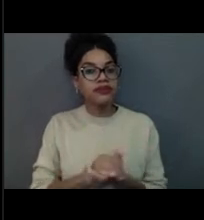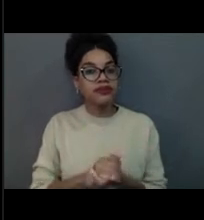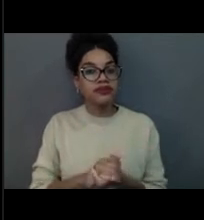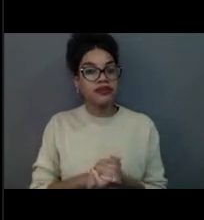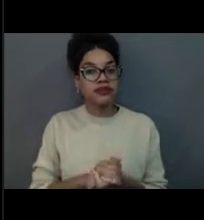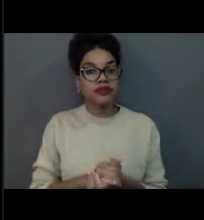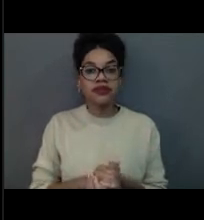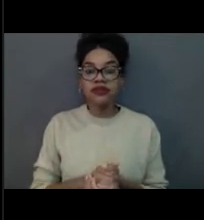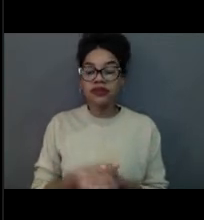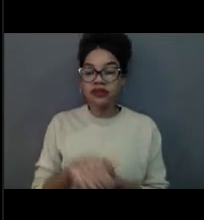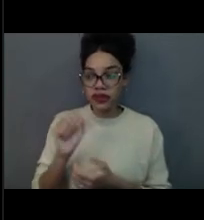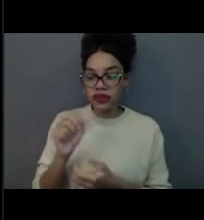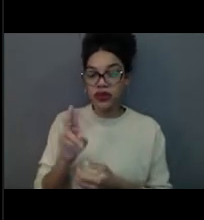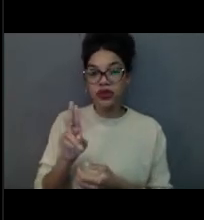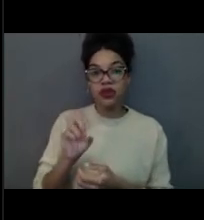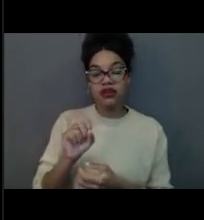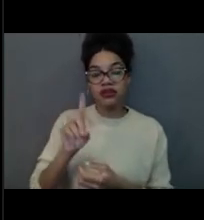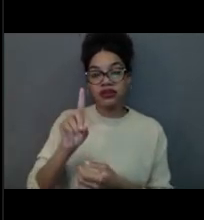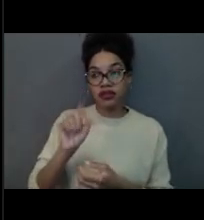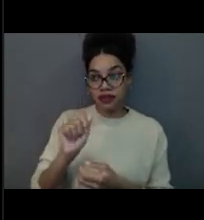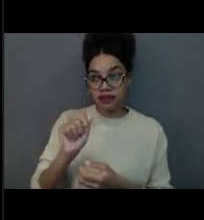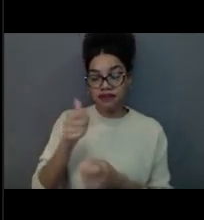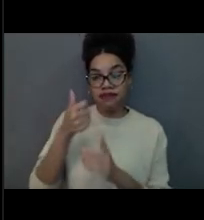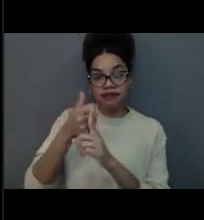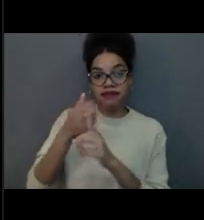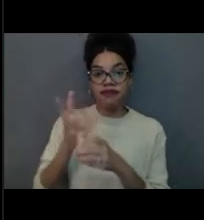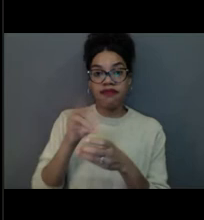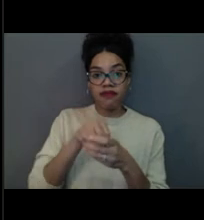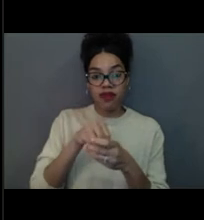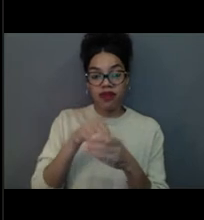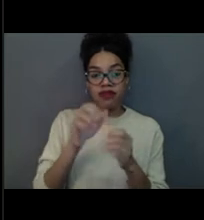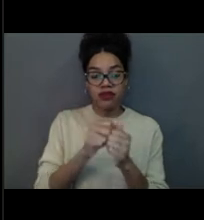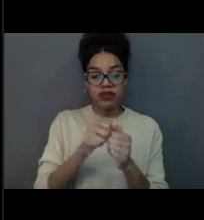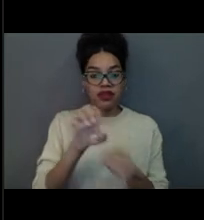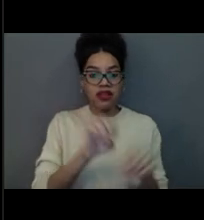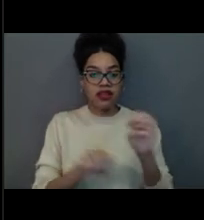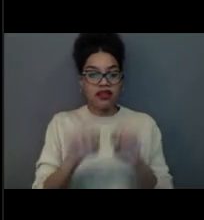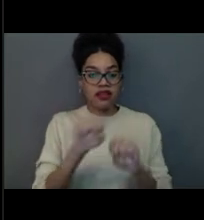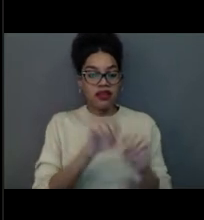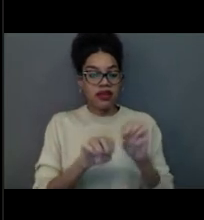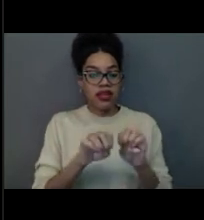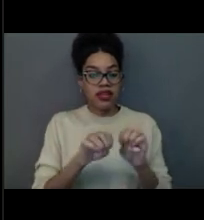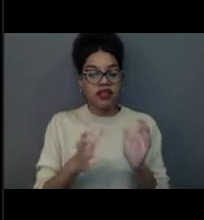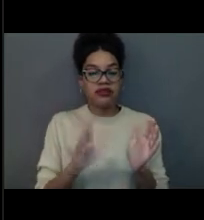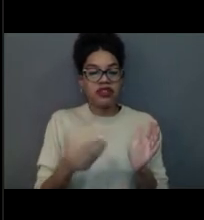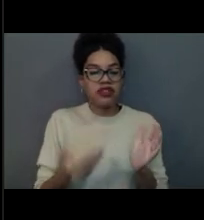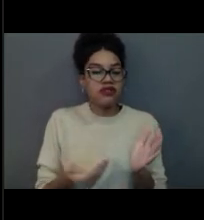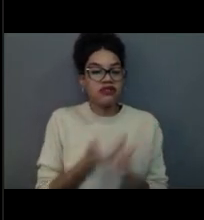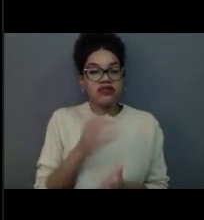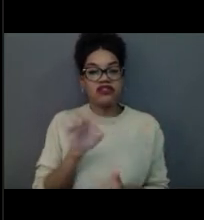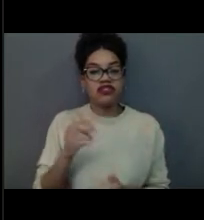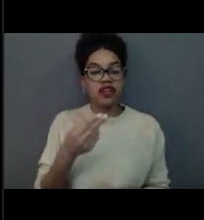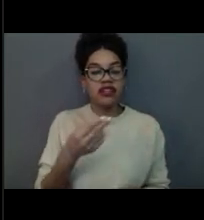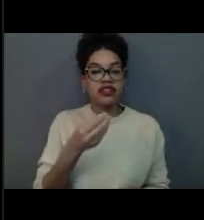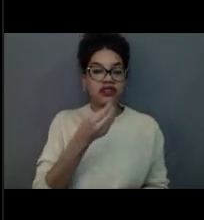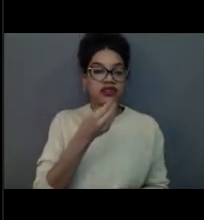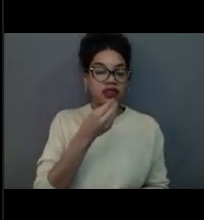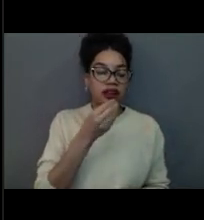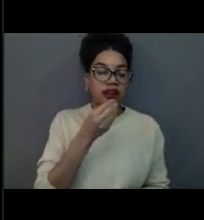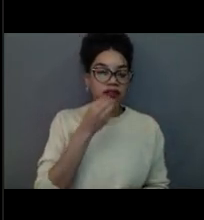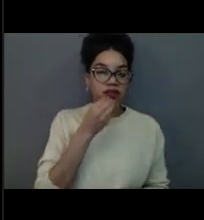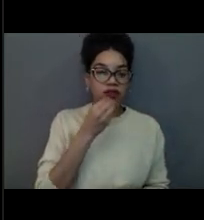So the USDA is involved in evaluating fresh fruits and vegetables,